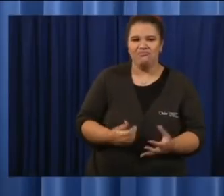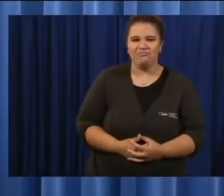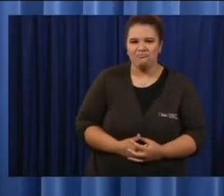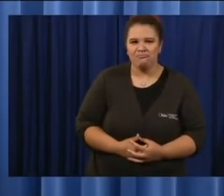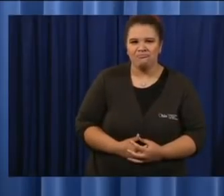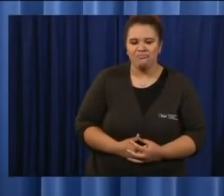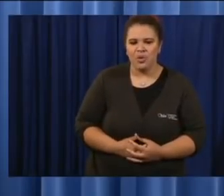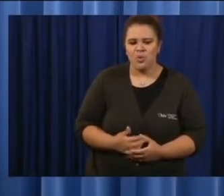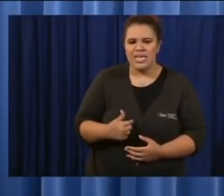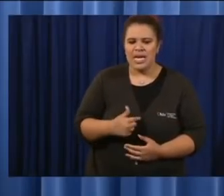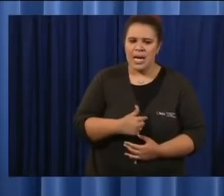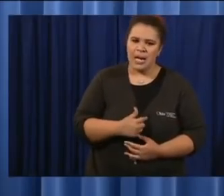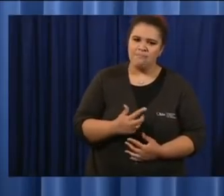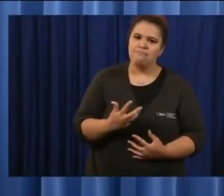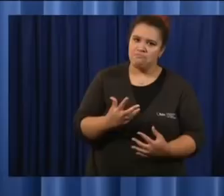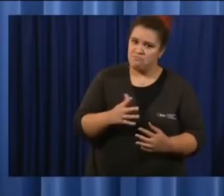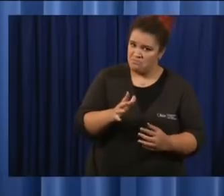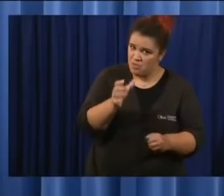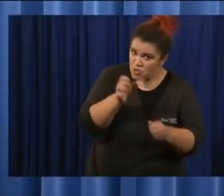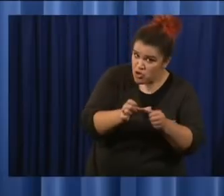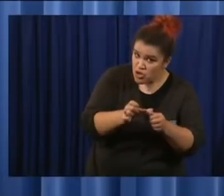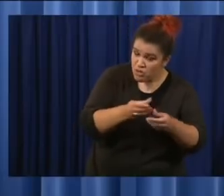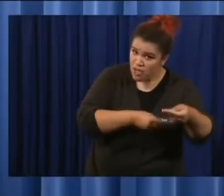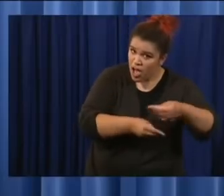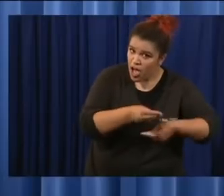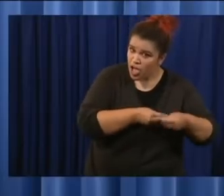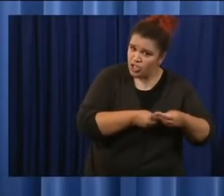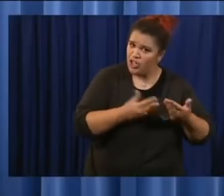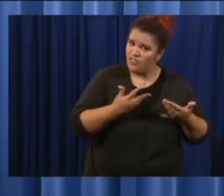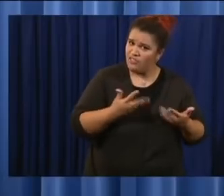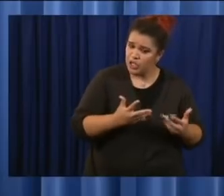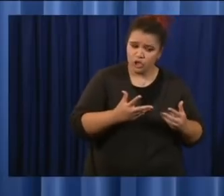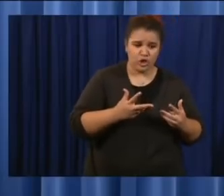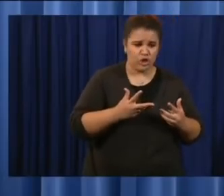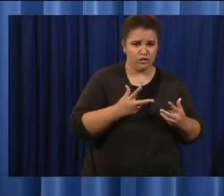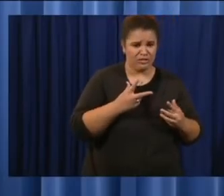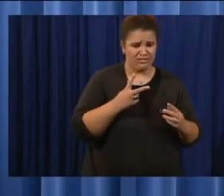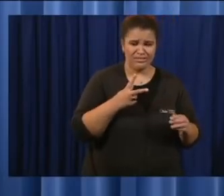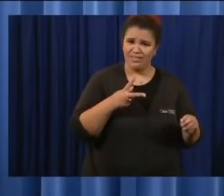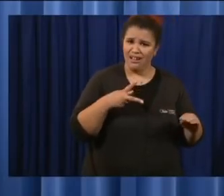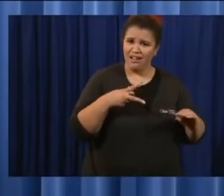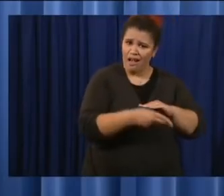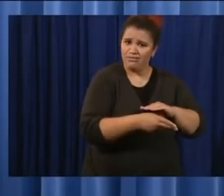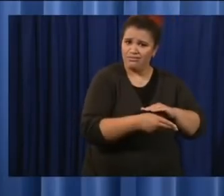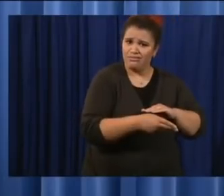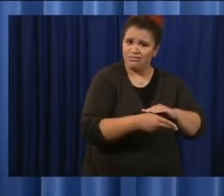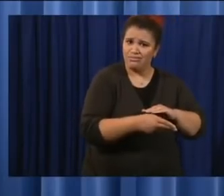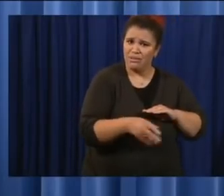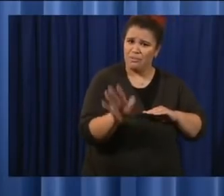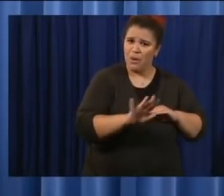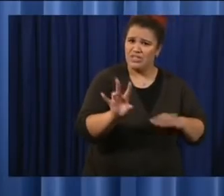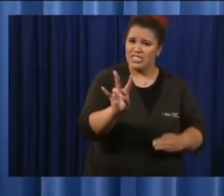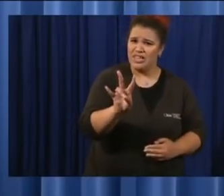know, we've made cuts, significant cuts, as we should have, about $760 million for a 2-month period of